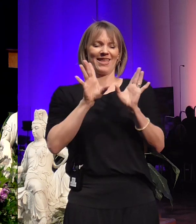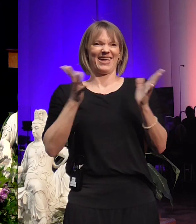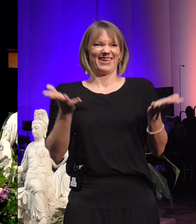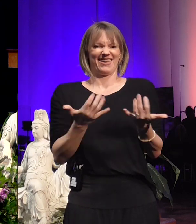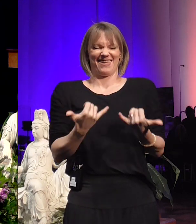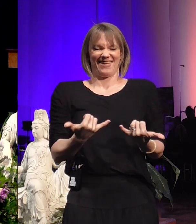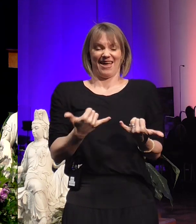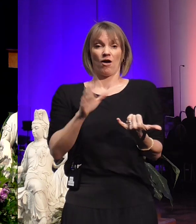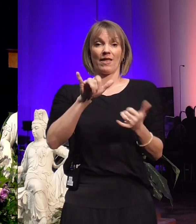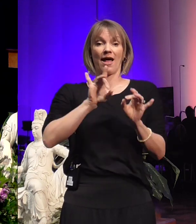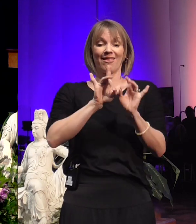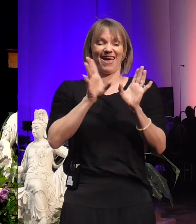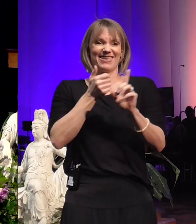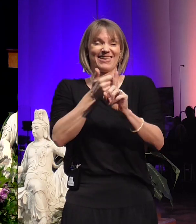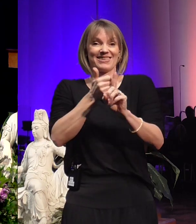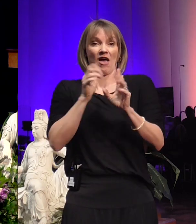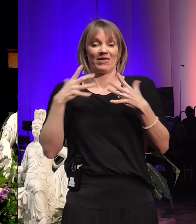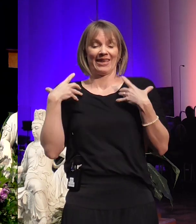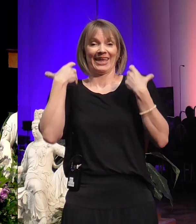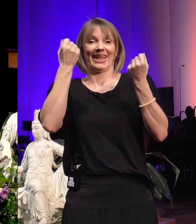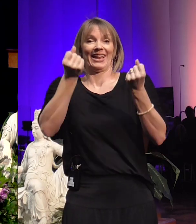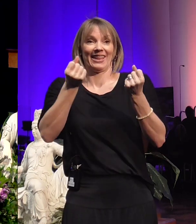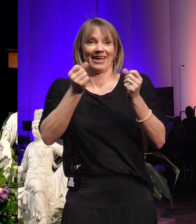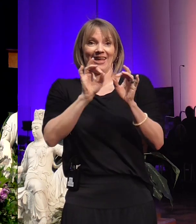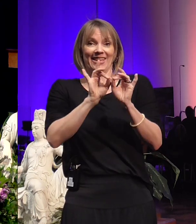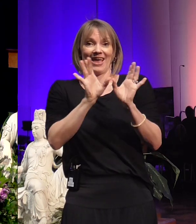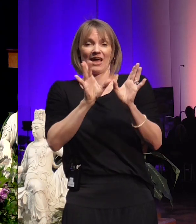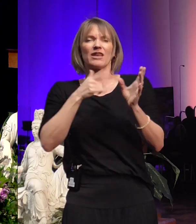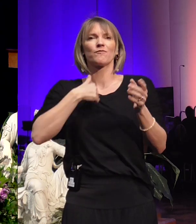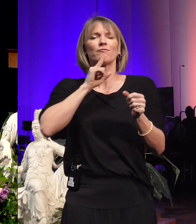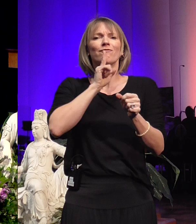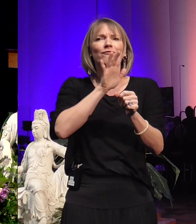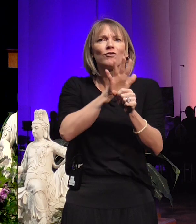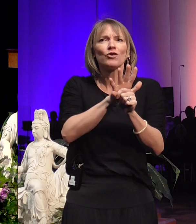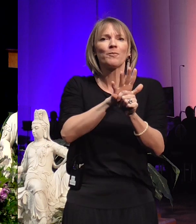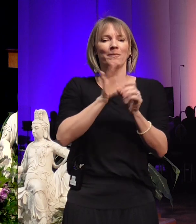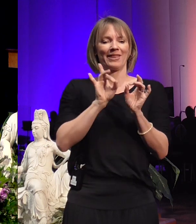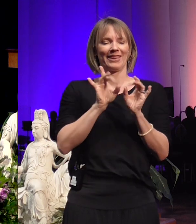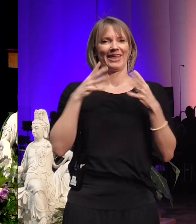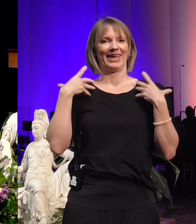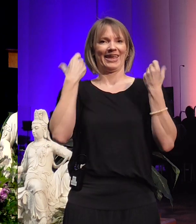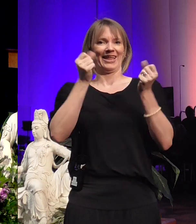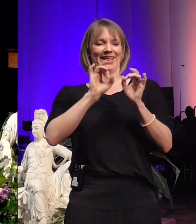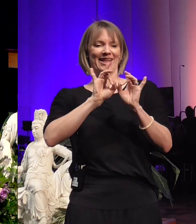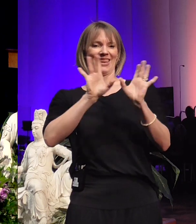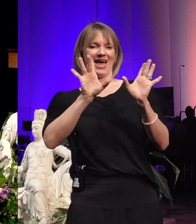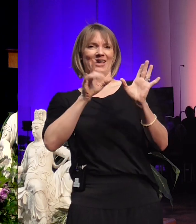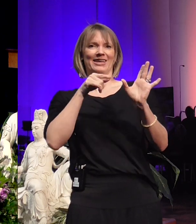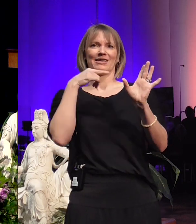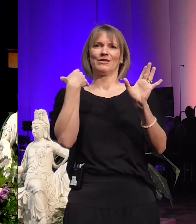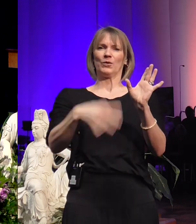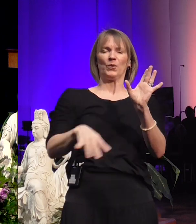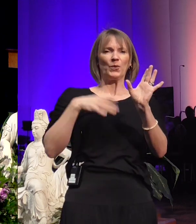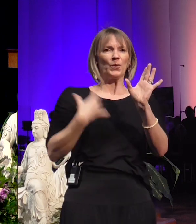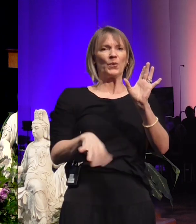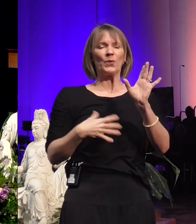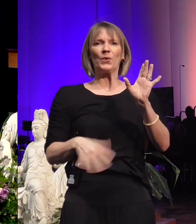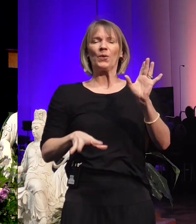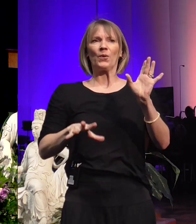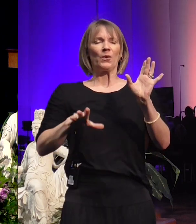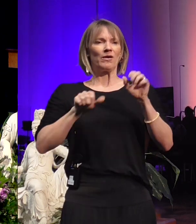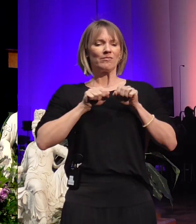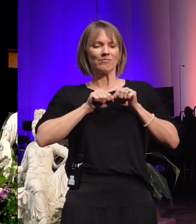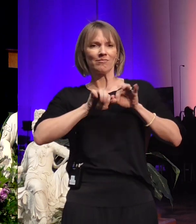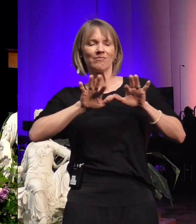It's a healing light. And I affirm that that healing light is so generated,